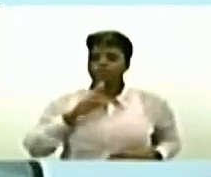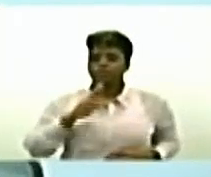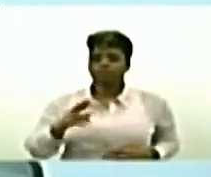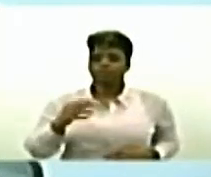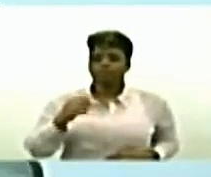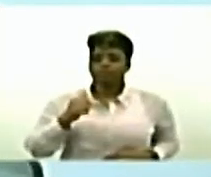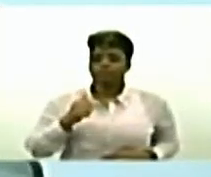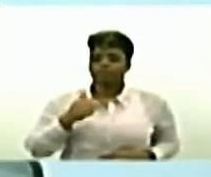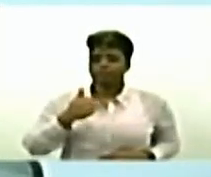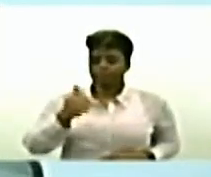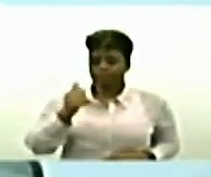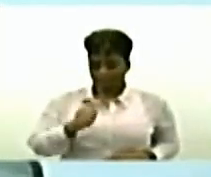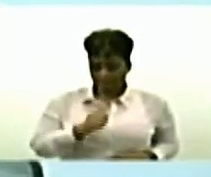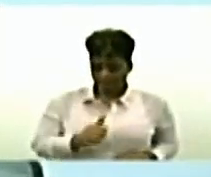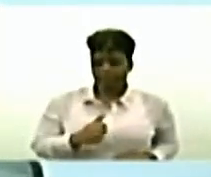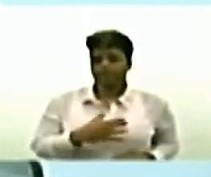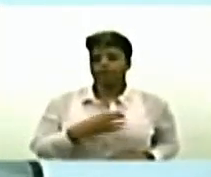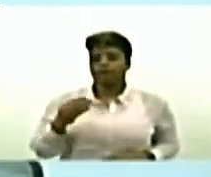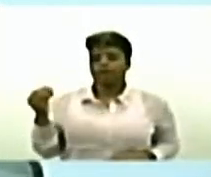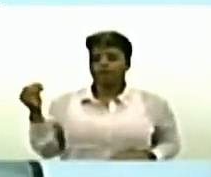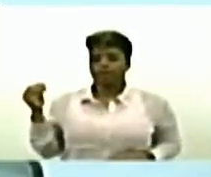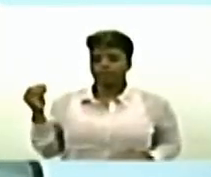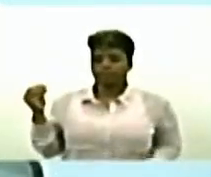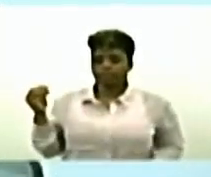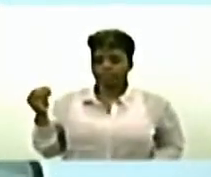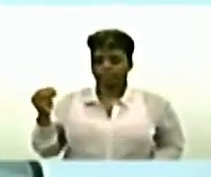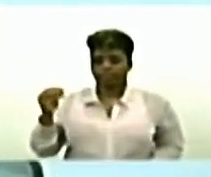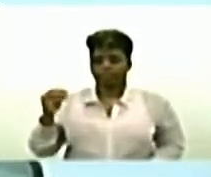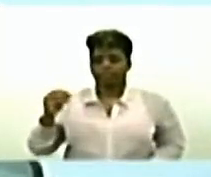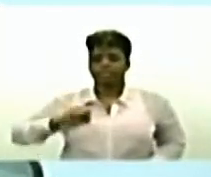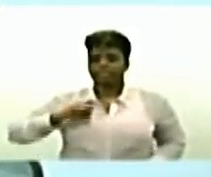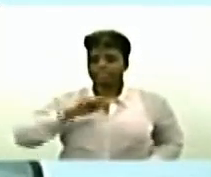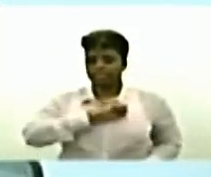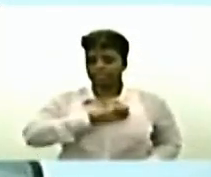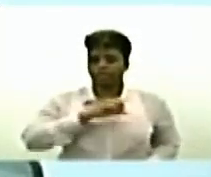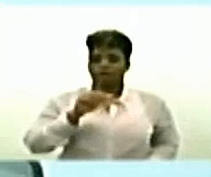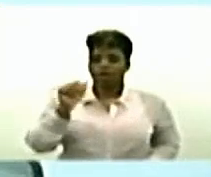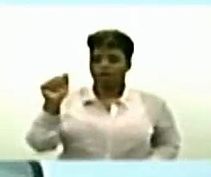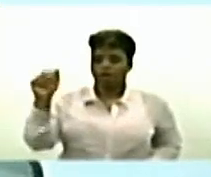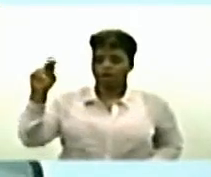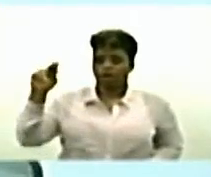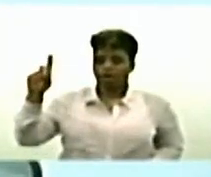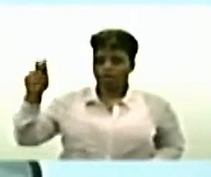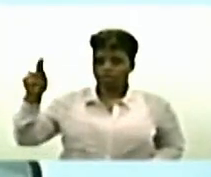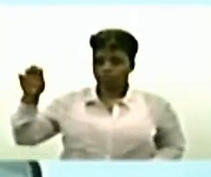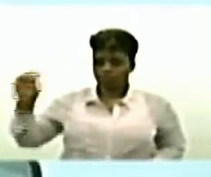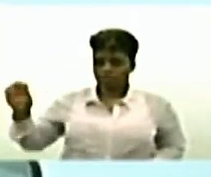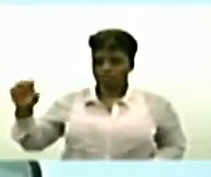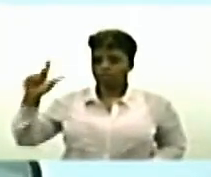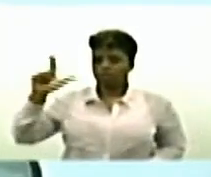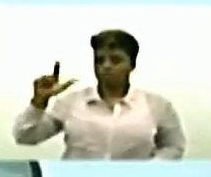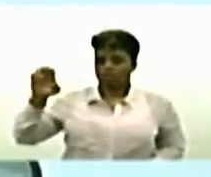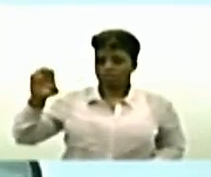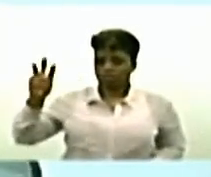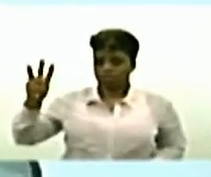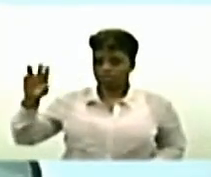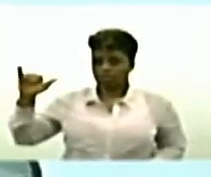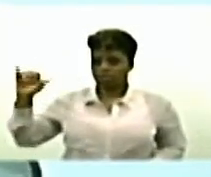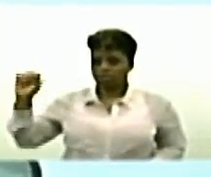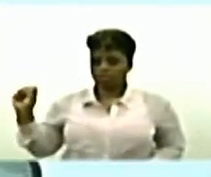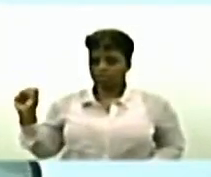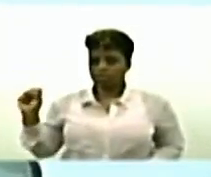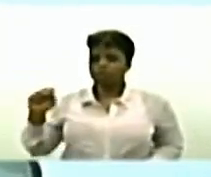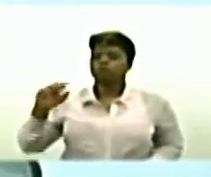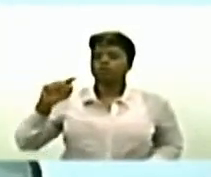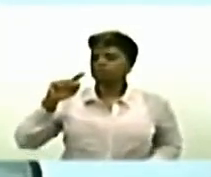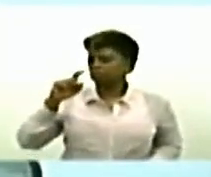myself and Senator Andre Lewis. I believe in terms of me nominating myself, I would need a